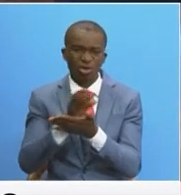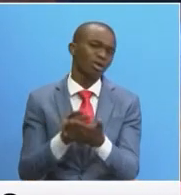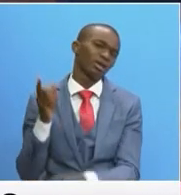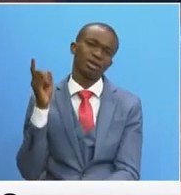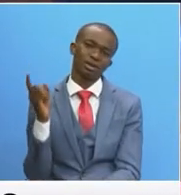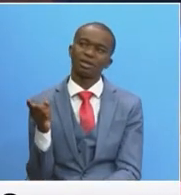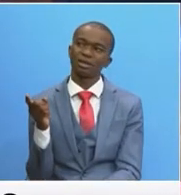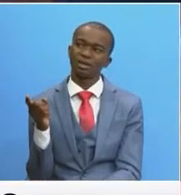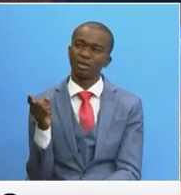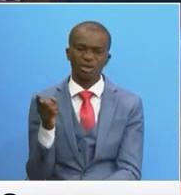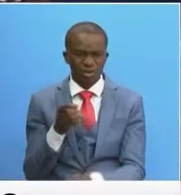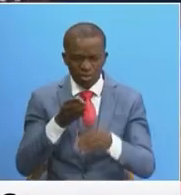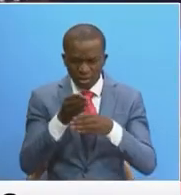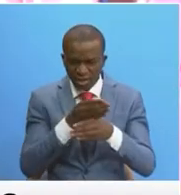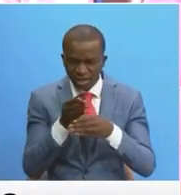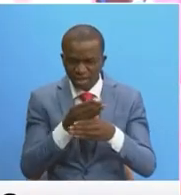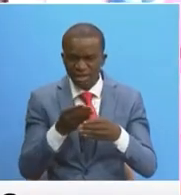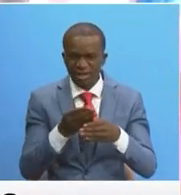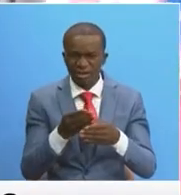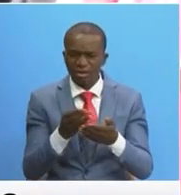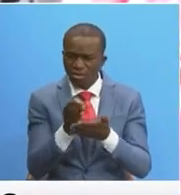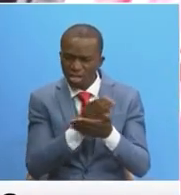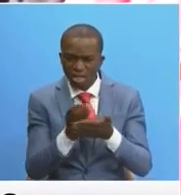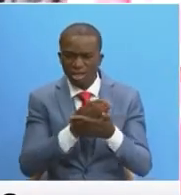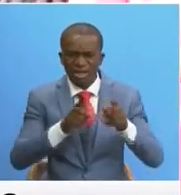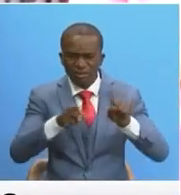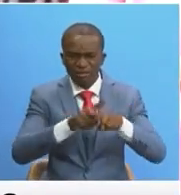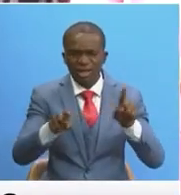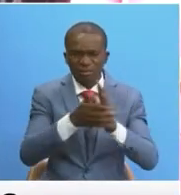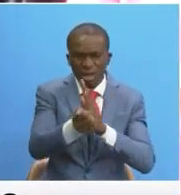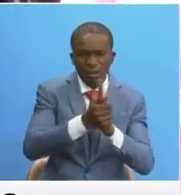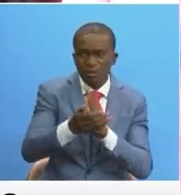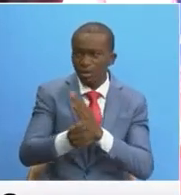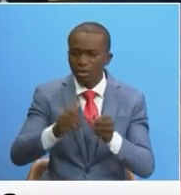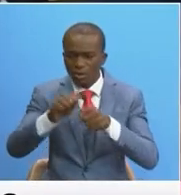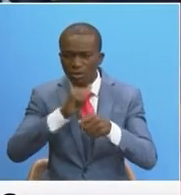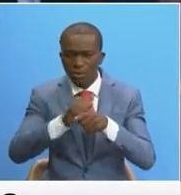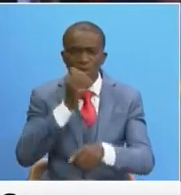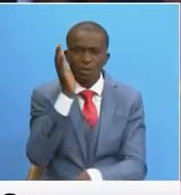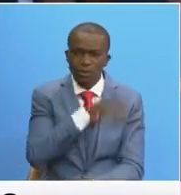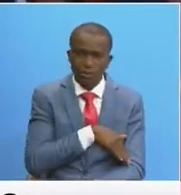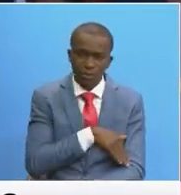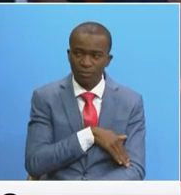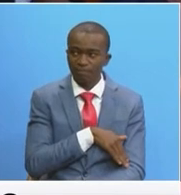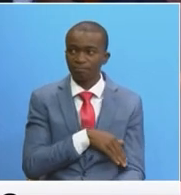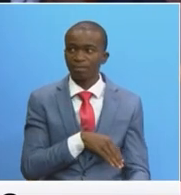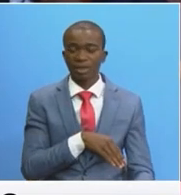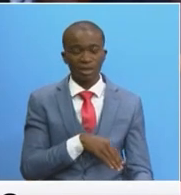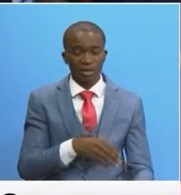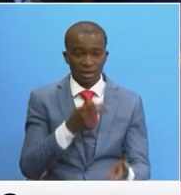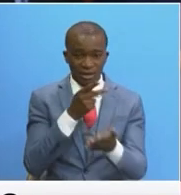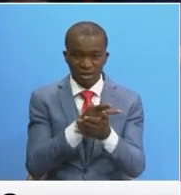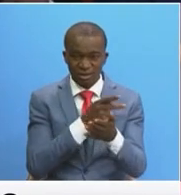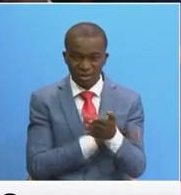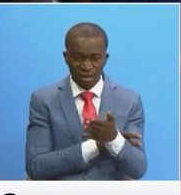students who were trained in various life skills are graduating at the 30th graduation ceremony at the trade school. Several Kasama residents